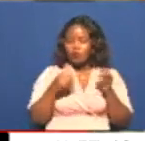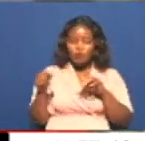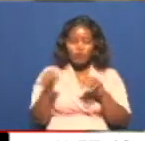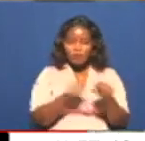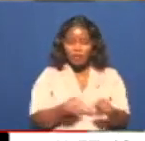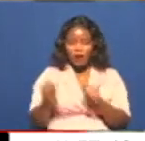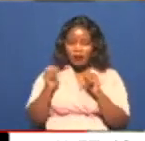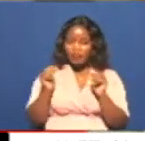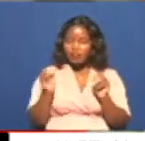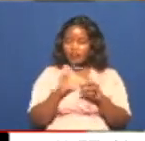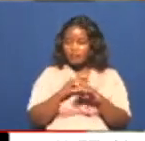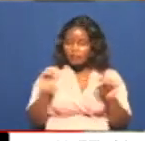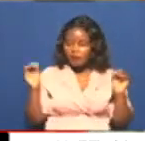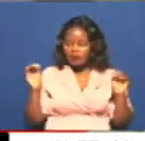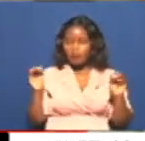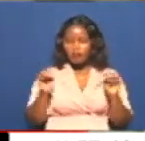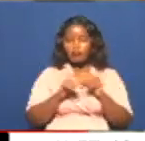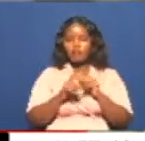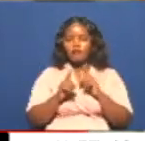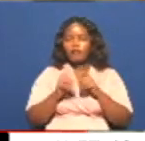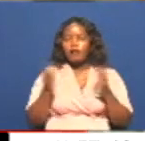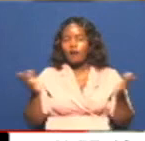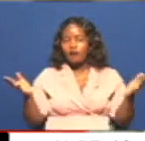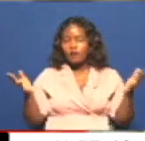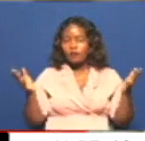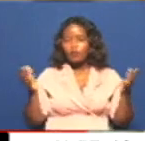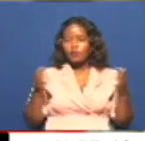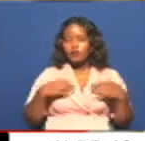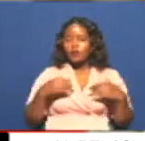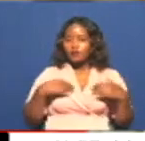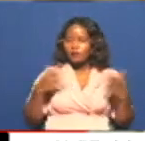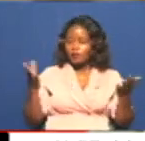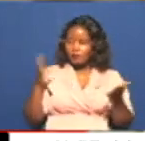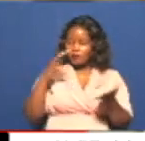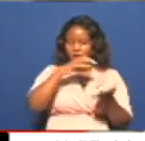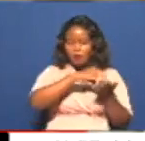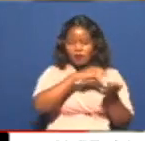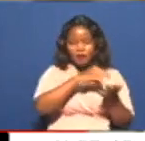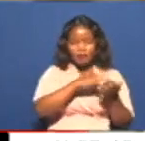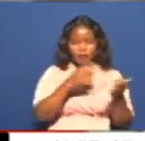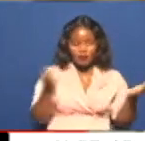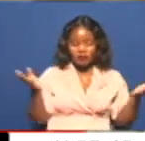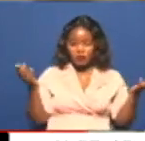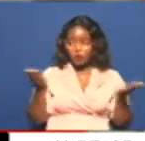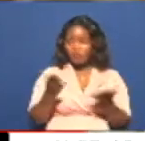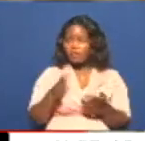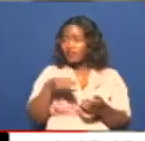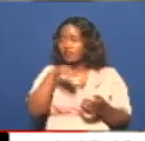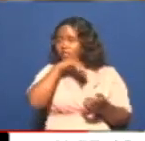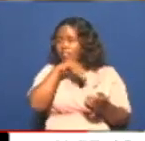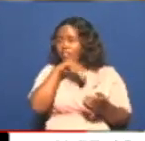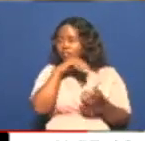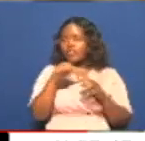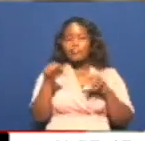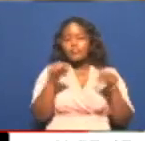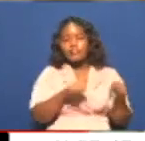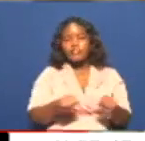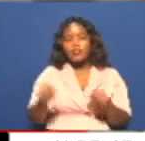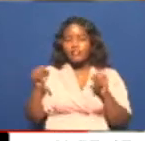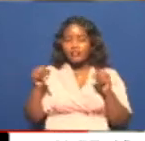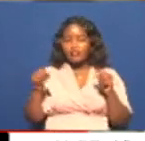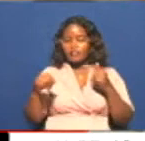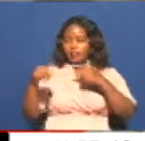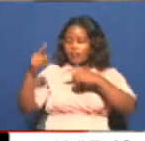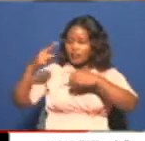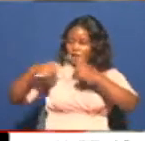lose. You look at this situation where Raila Odinga is strategizing to win the election.